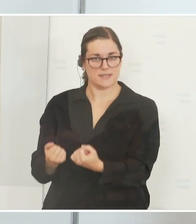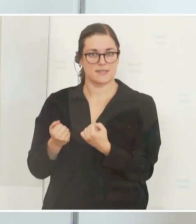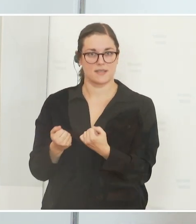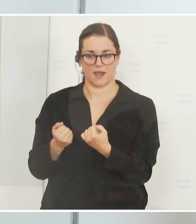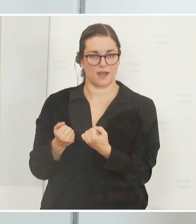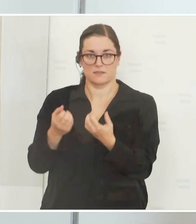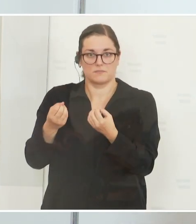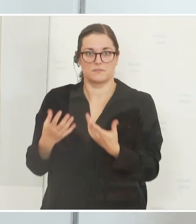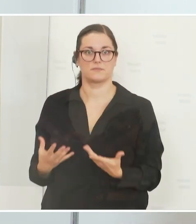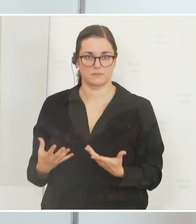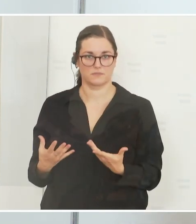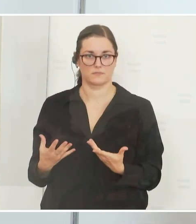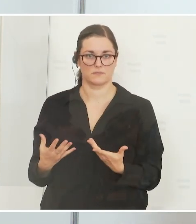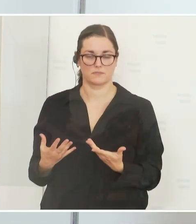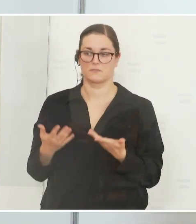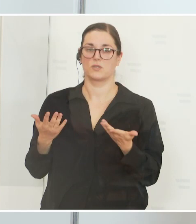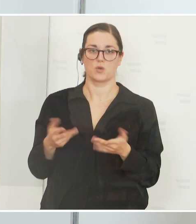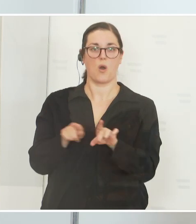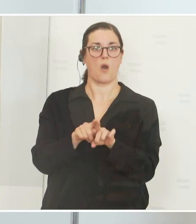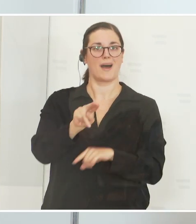UN Security Council and NATO.